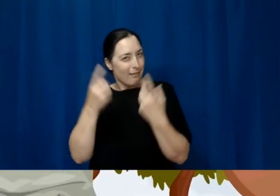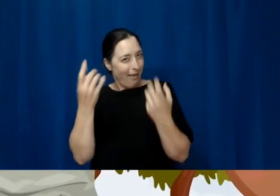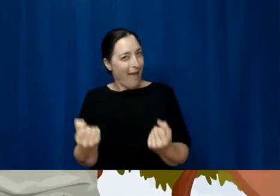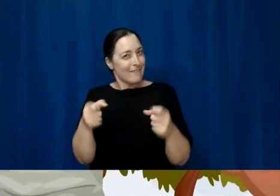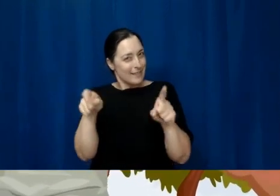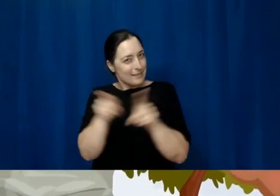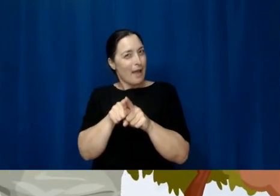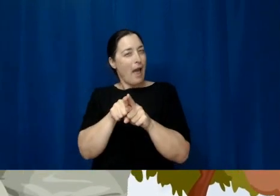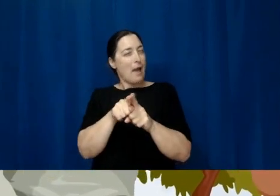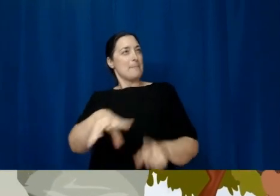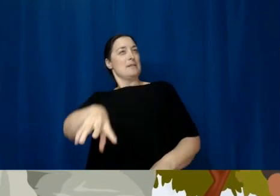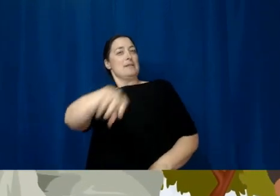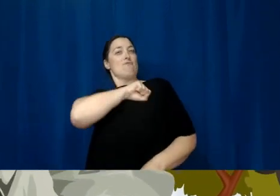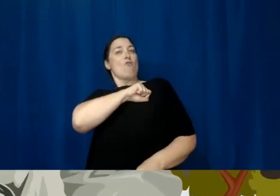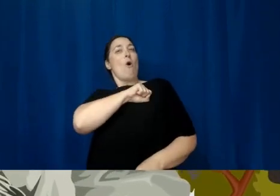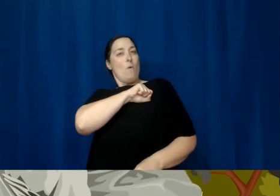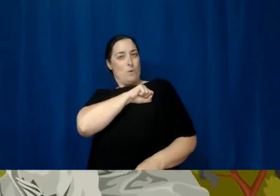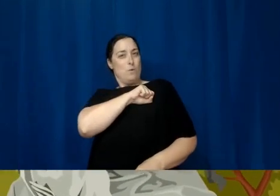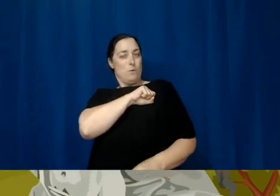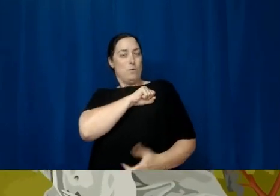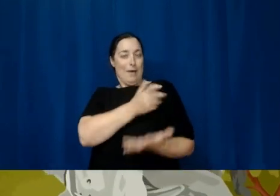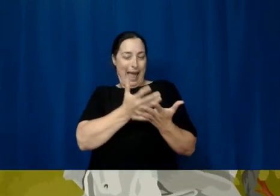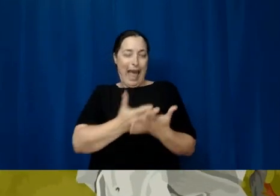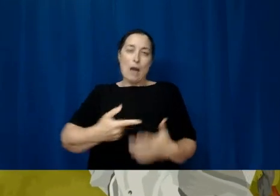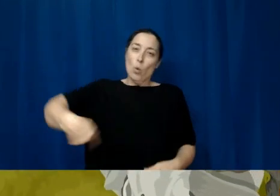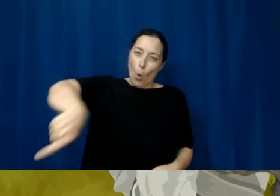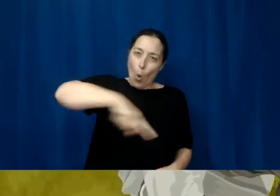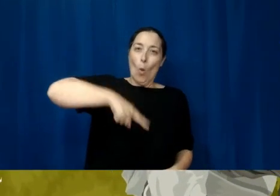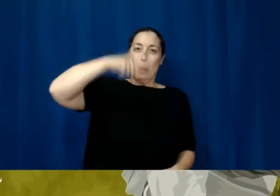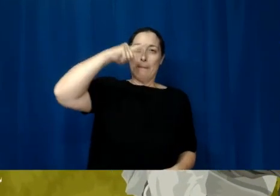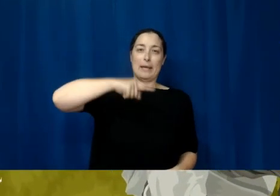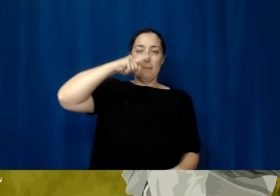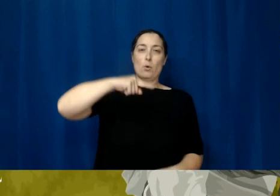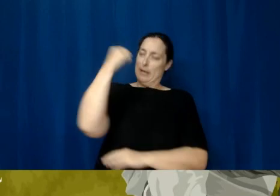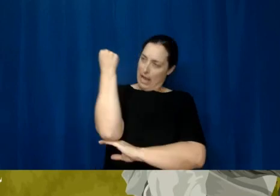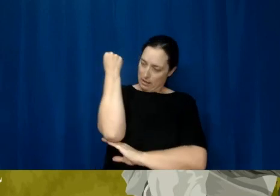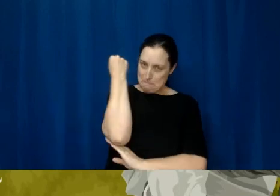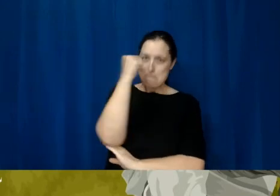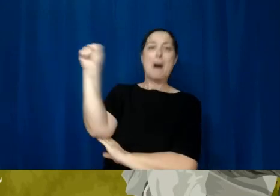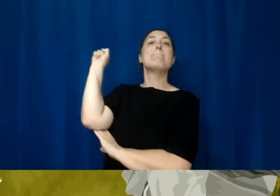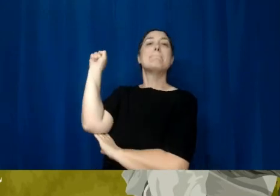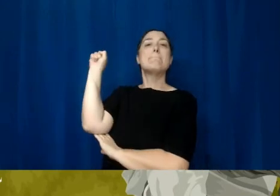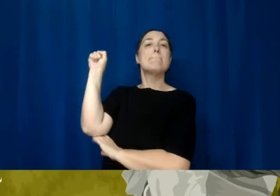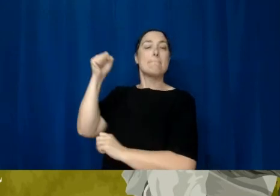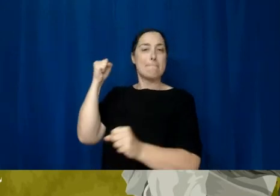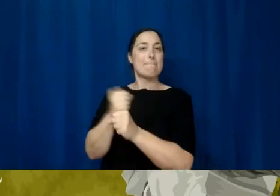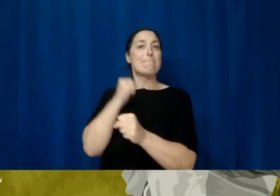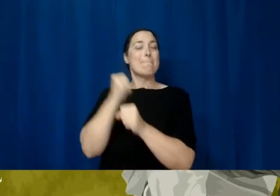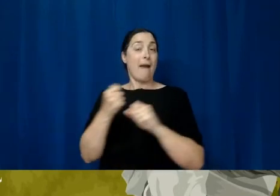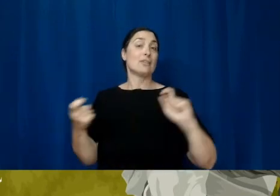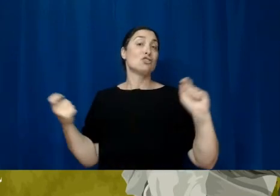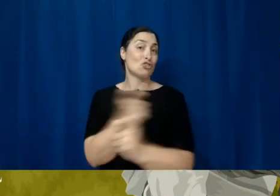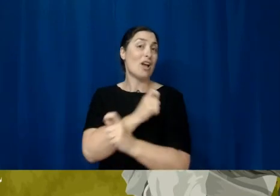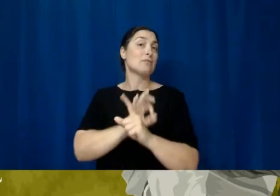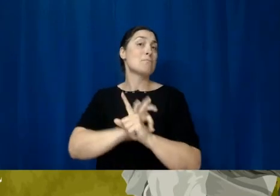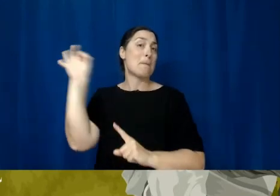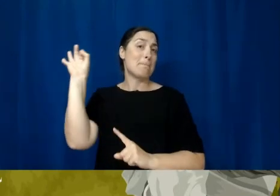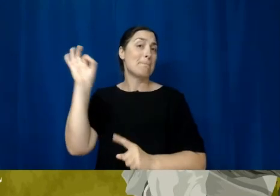hero, demonstrating the power of every individual to resist oppression and create lasting change.